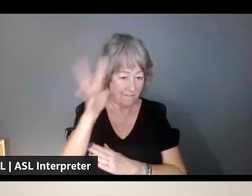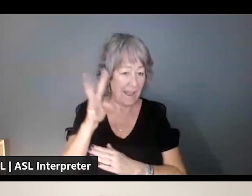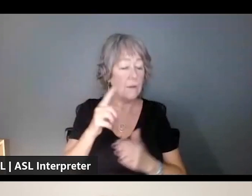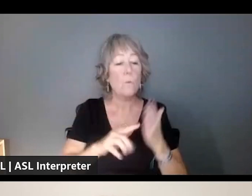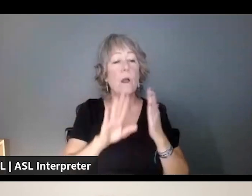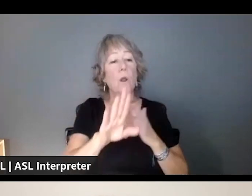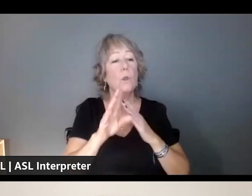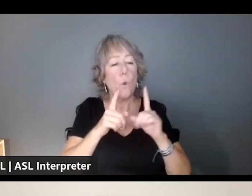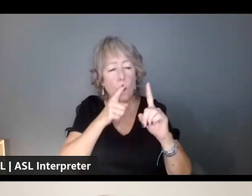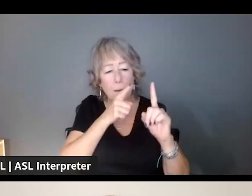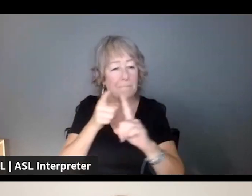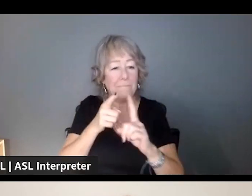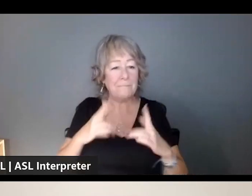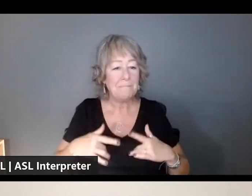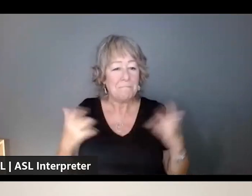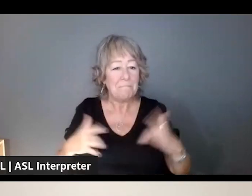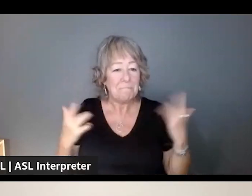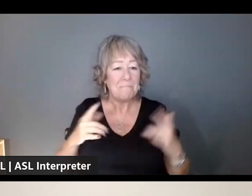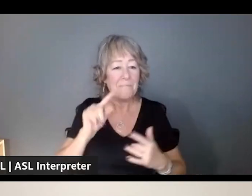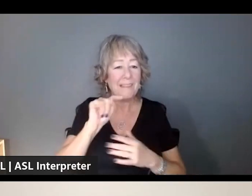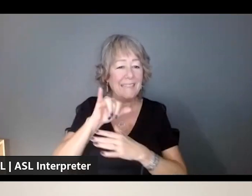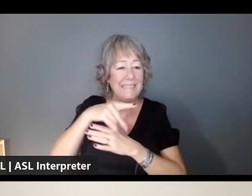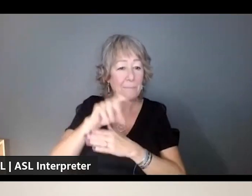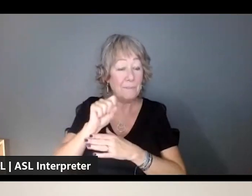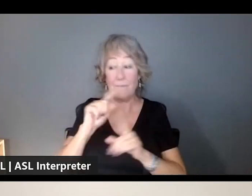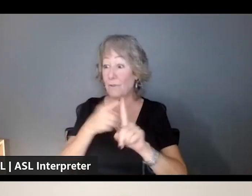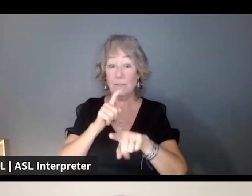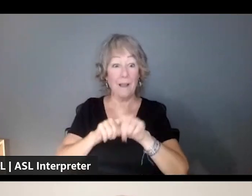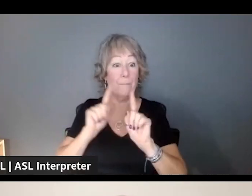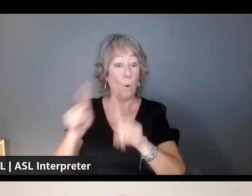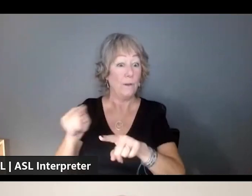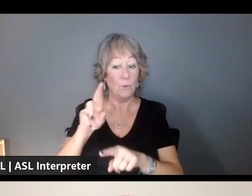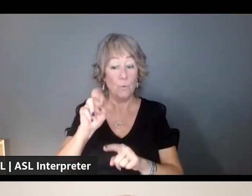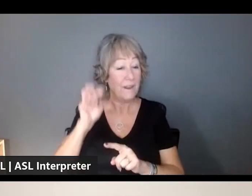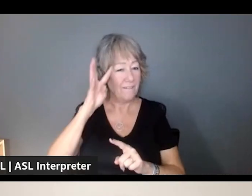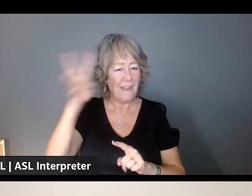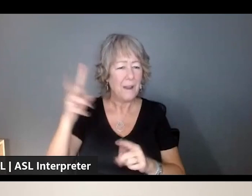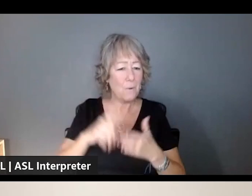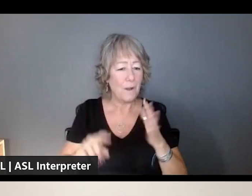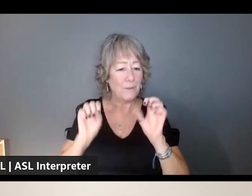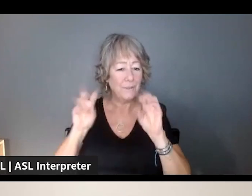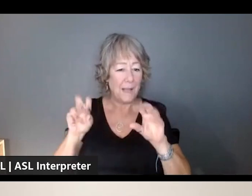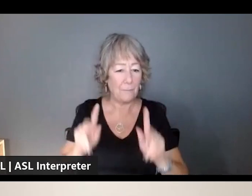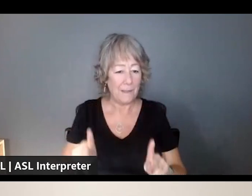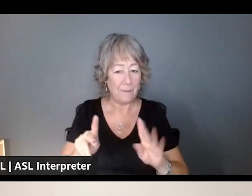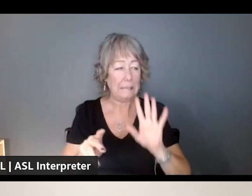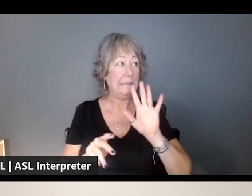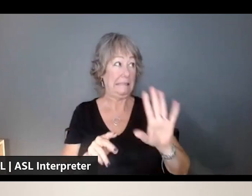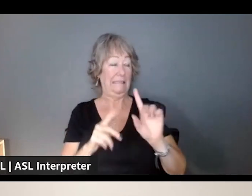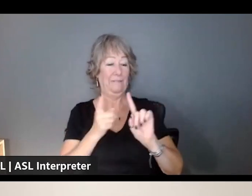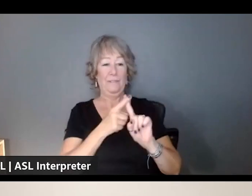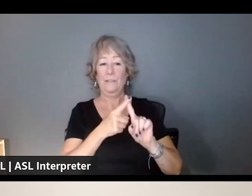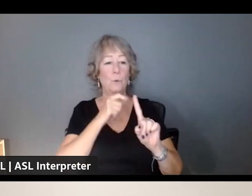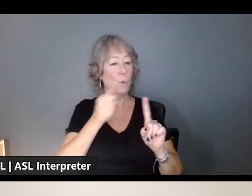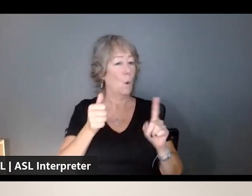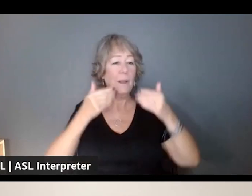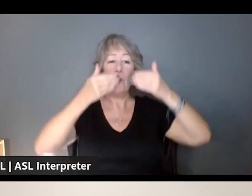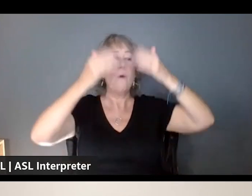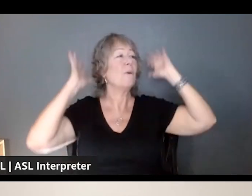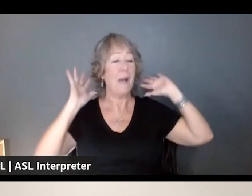for reInvent for anybody who's going for the first time? What do you tell people? Wow. Don't get overwhelmed. As much as